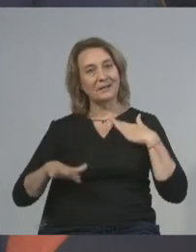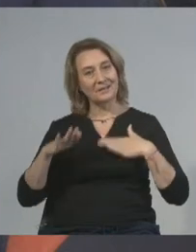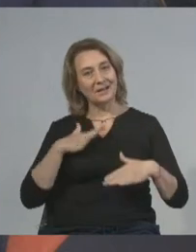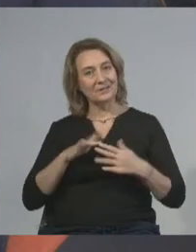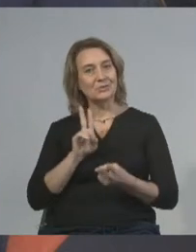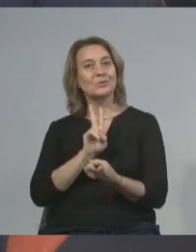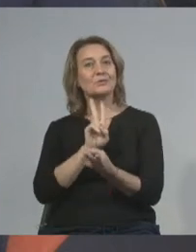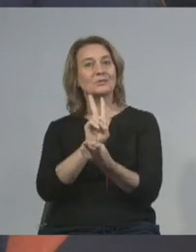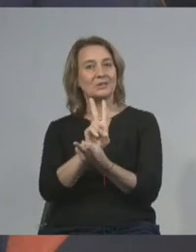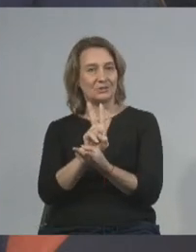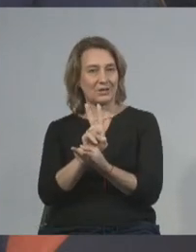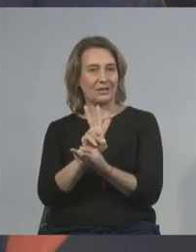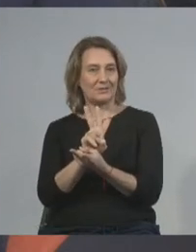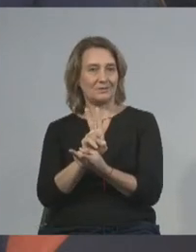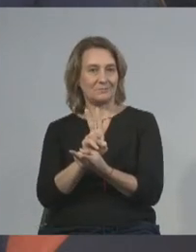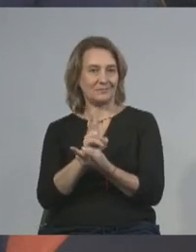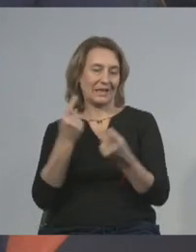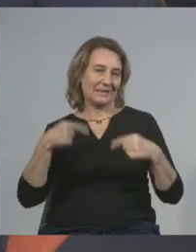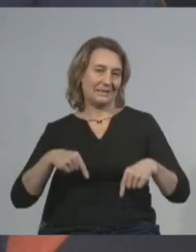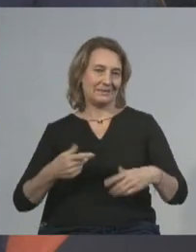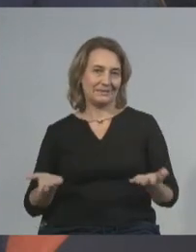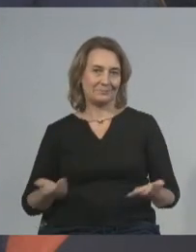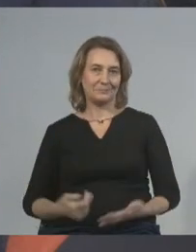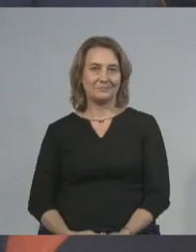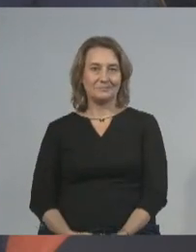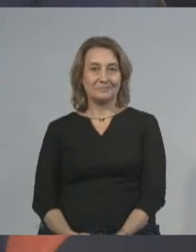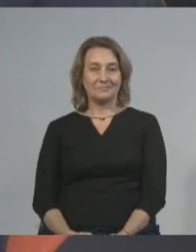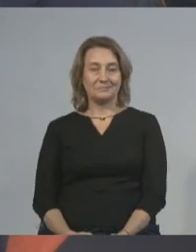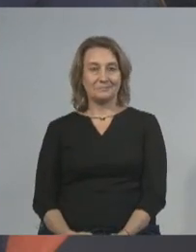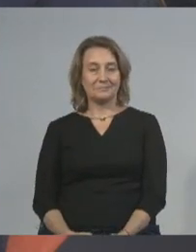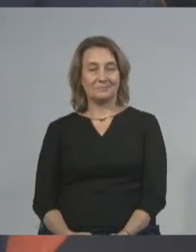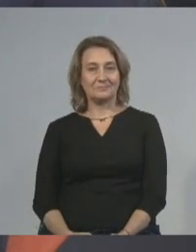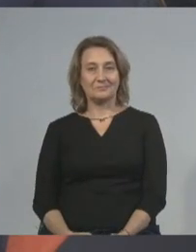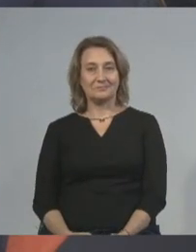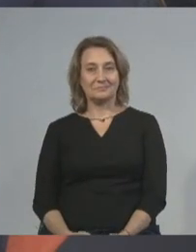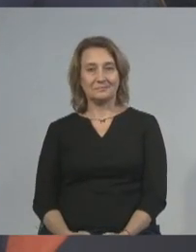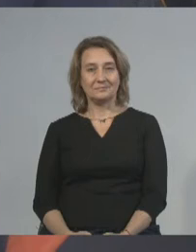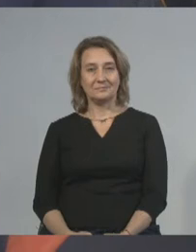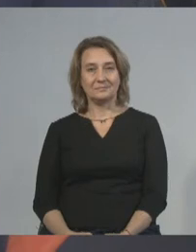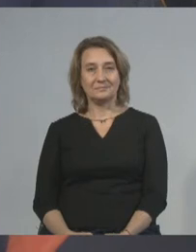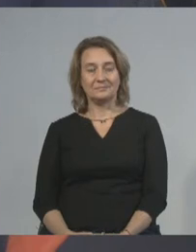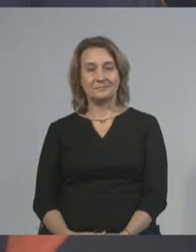we don't need and then with a smile on my face meeting a new crisis